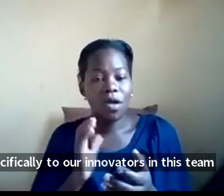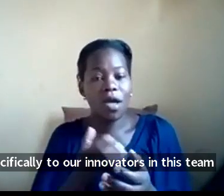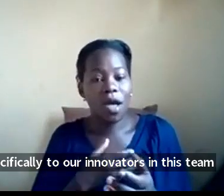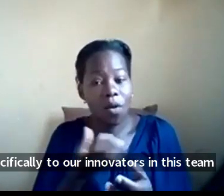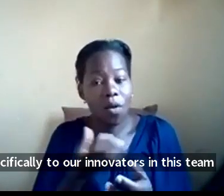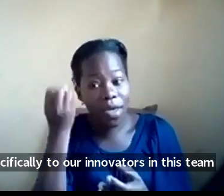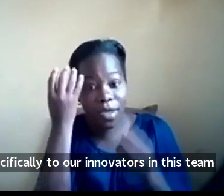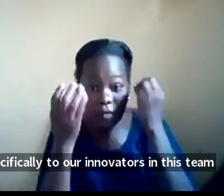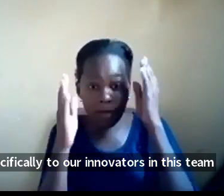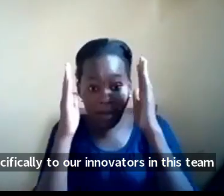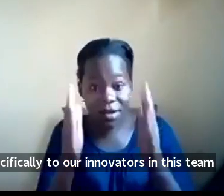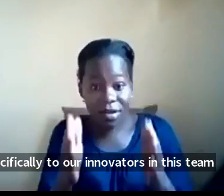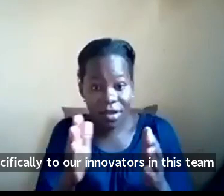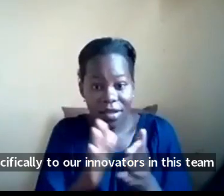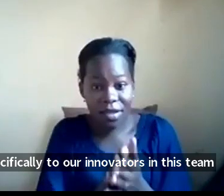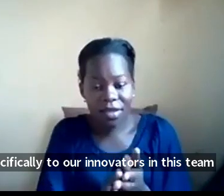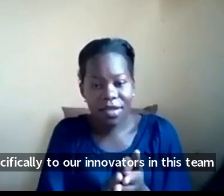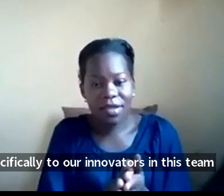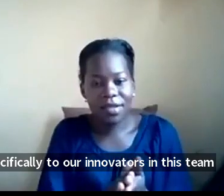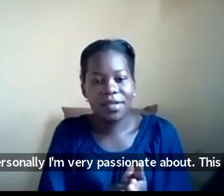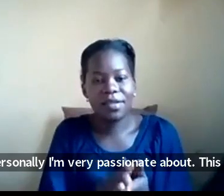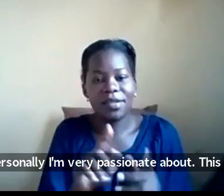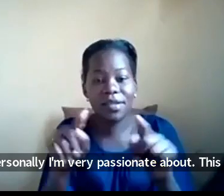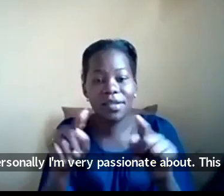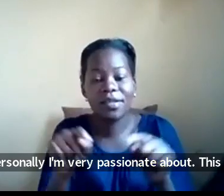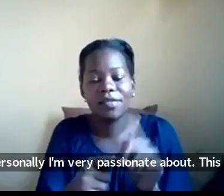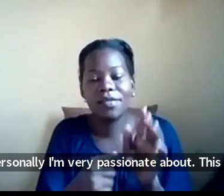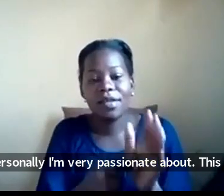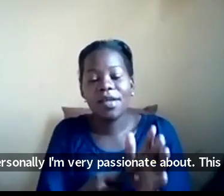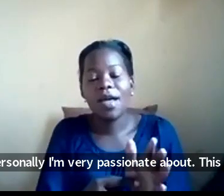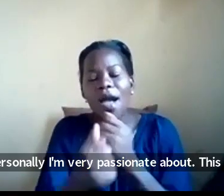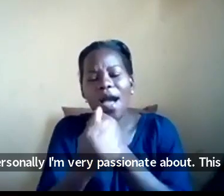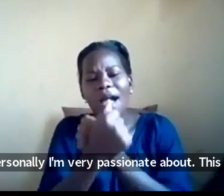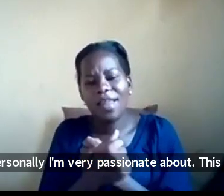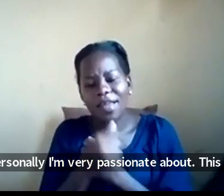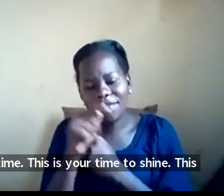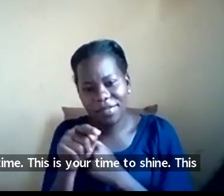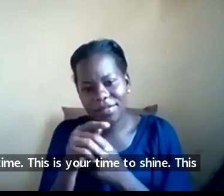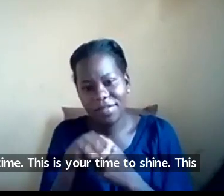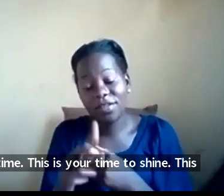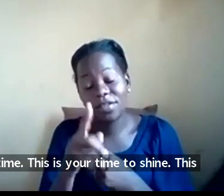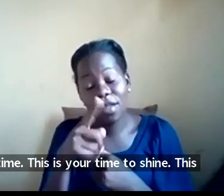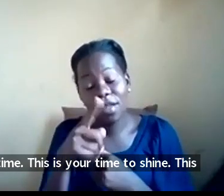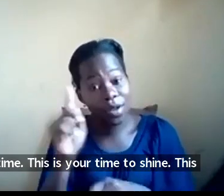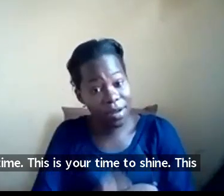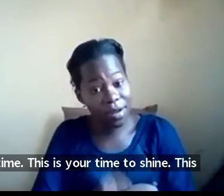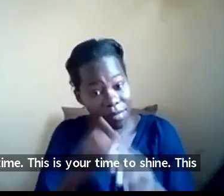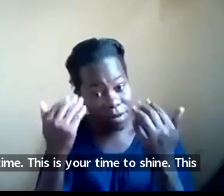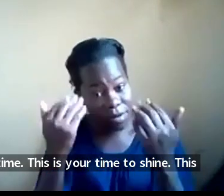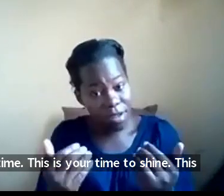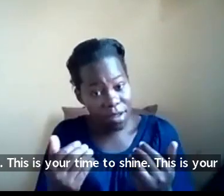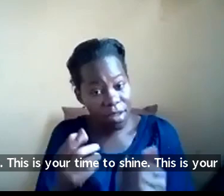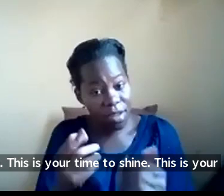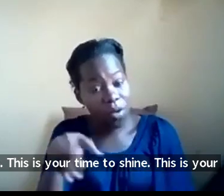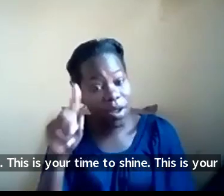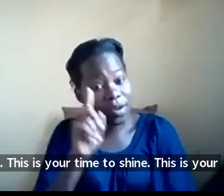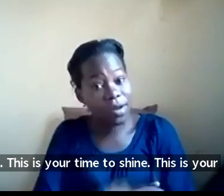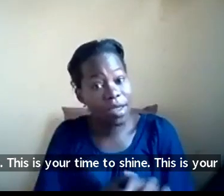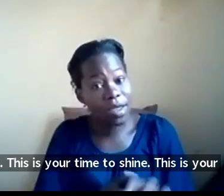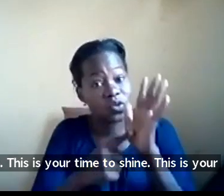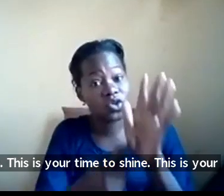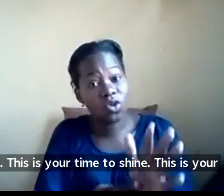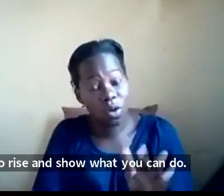personally I'm very passionate about, this is your time. This is your time to shine. This is your time to rise and show what you can do. Do not